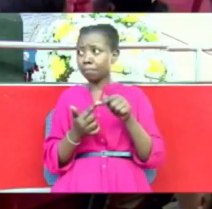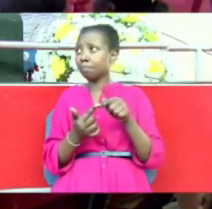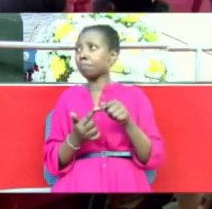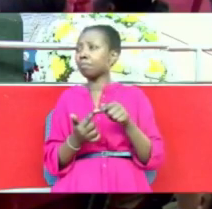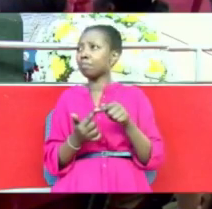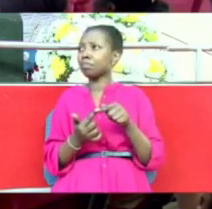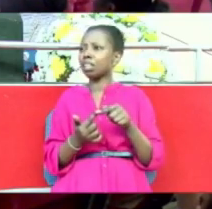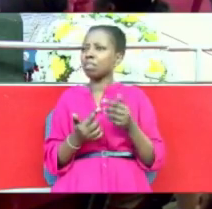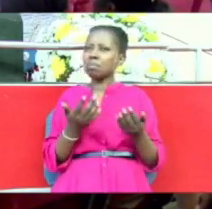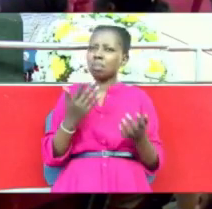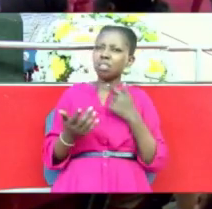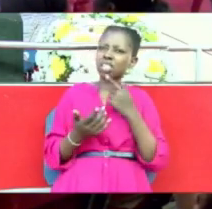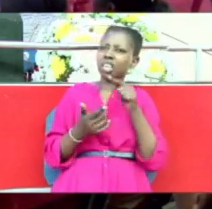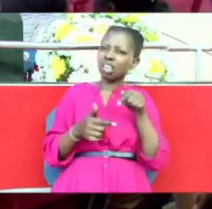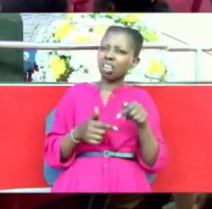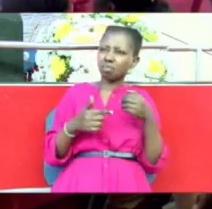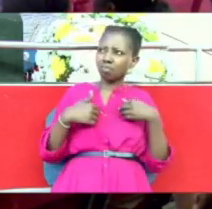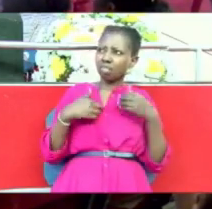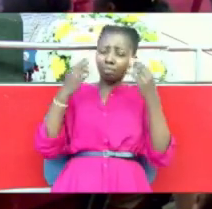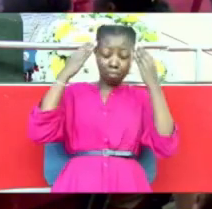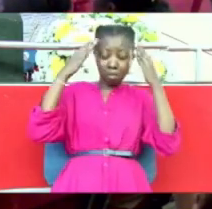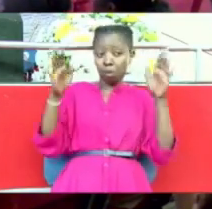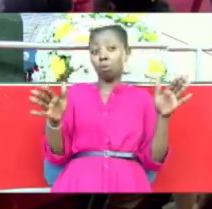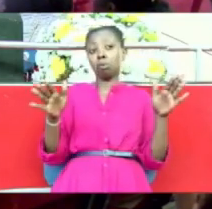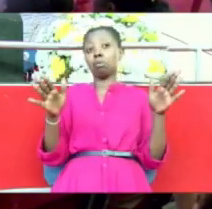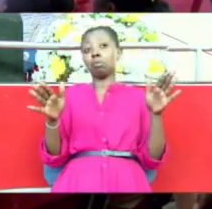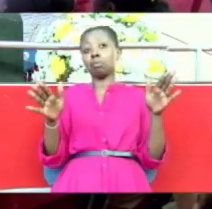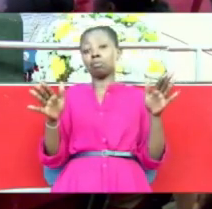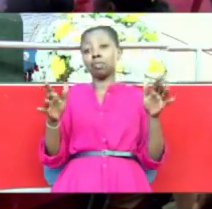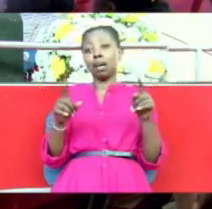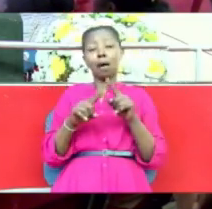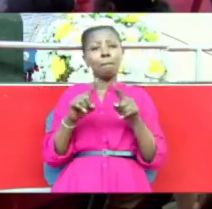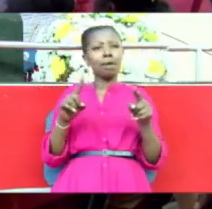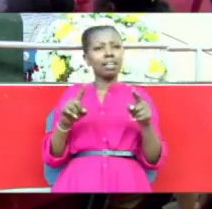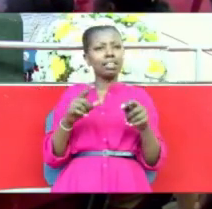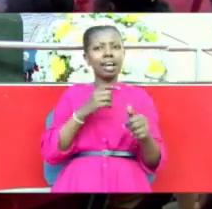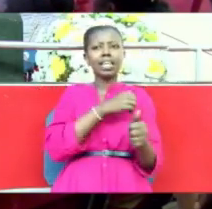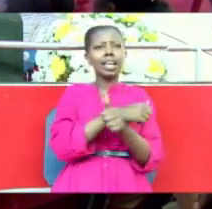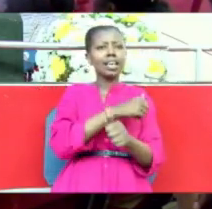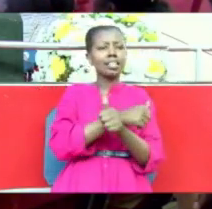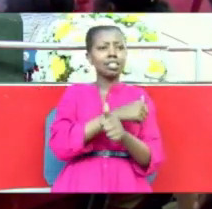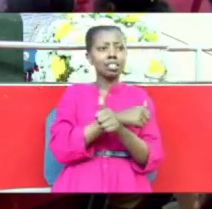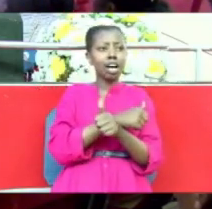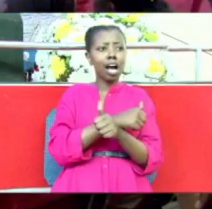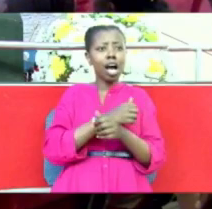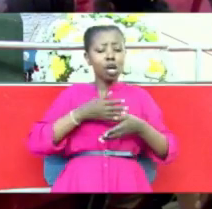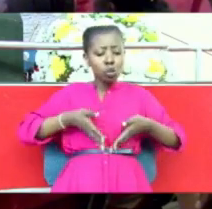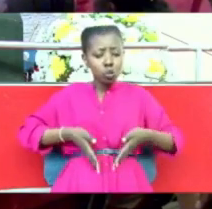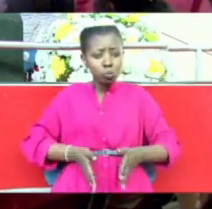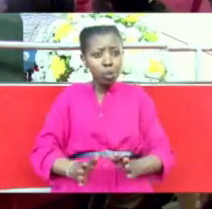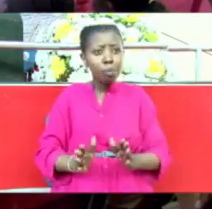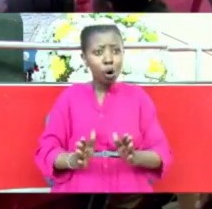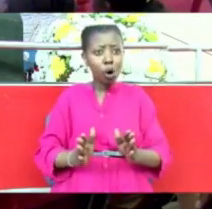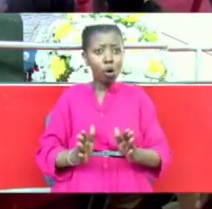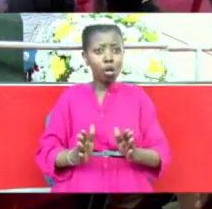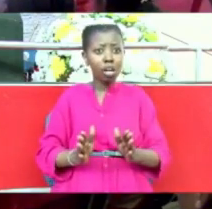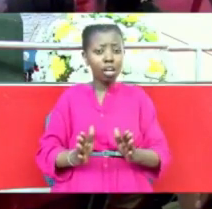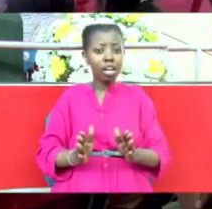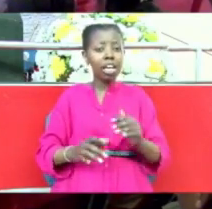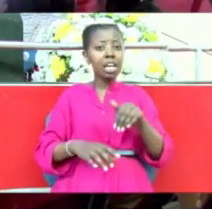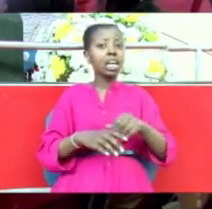labda nimesema. Sijui. Ni hatari sana kuzaliwa karate. Nimesema sahi?